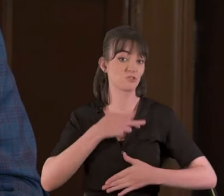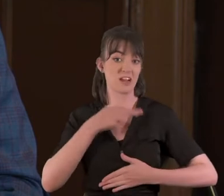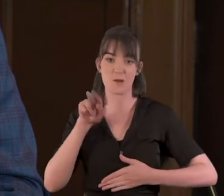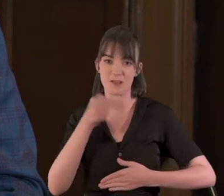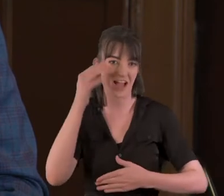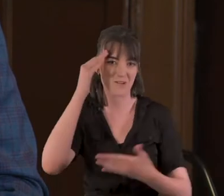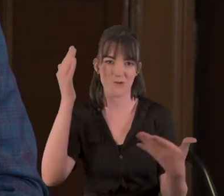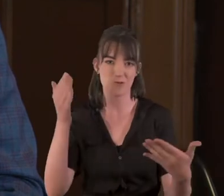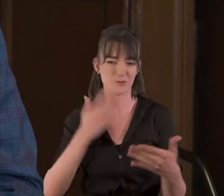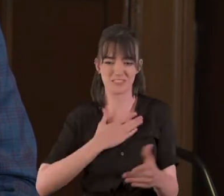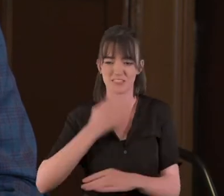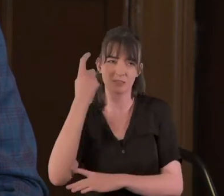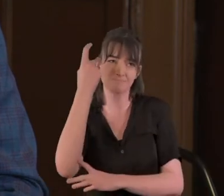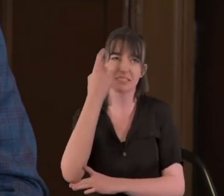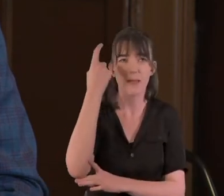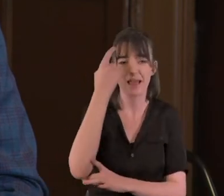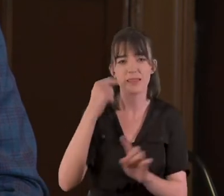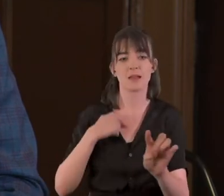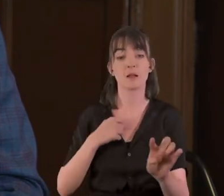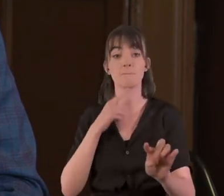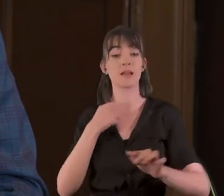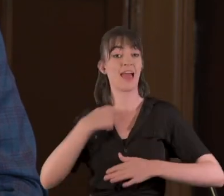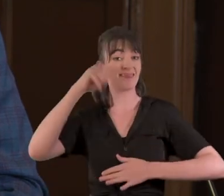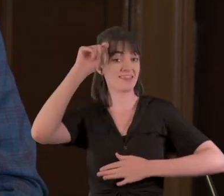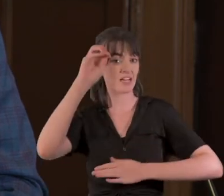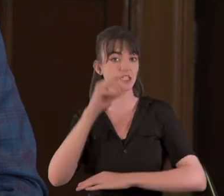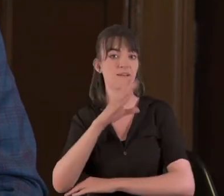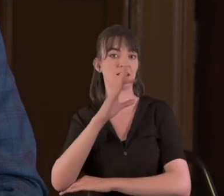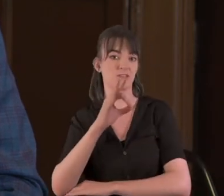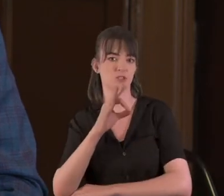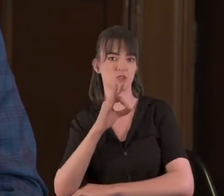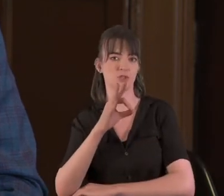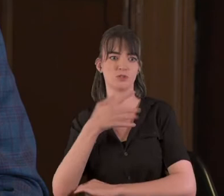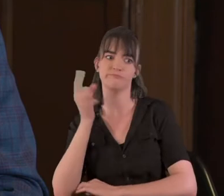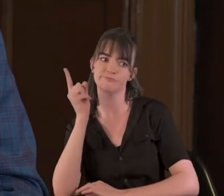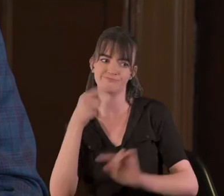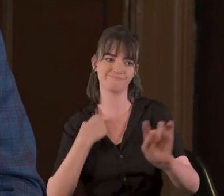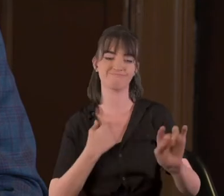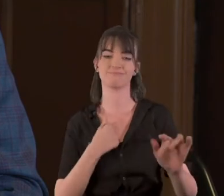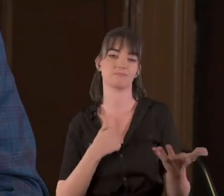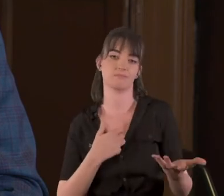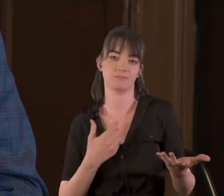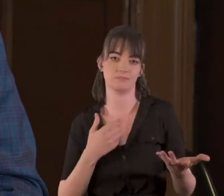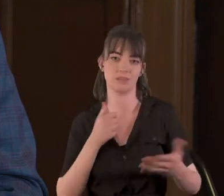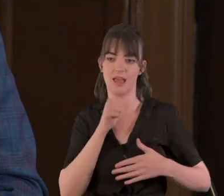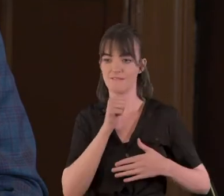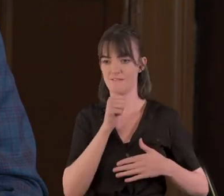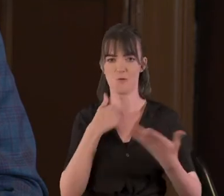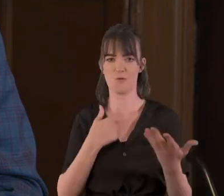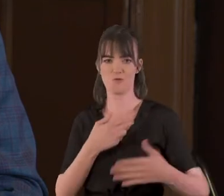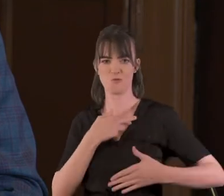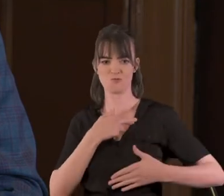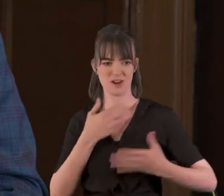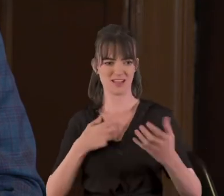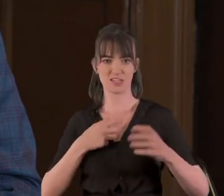is, I think Lloyd George's threat was probably an empty one, but the bluff was accepted. Mm-hmm.